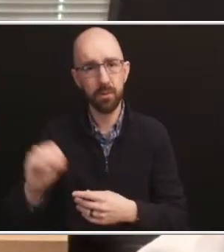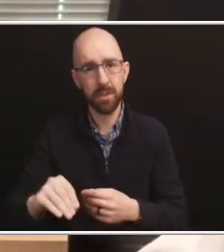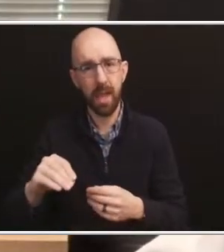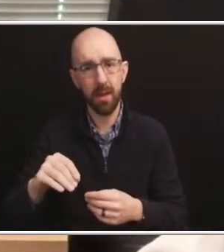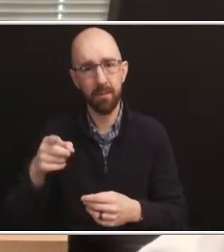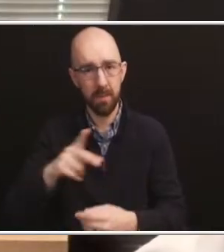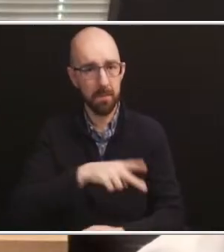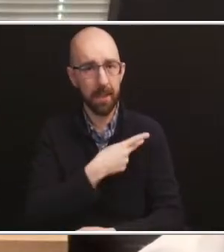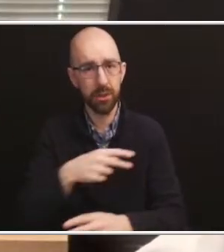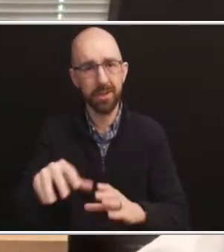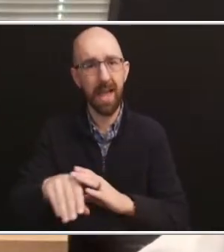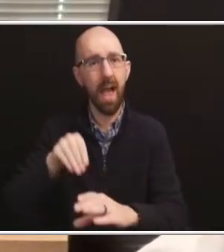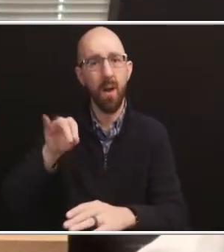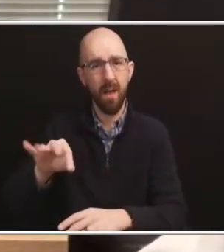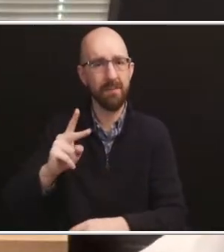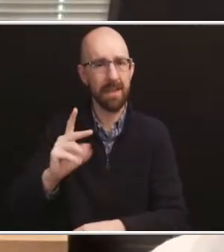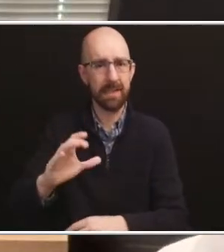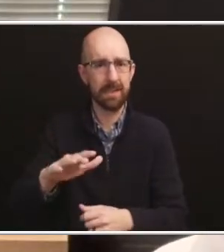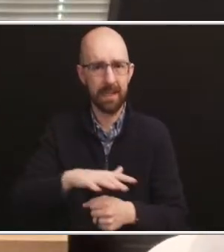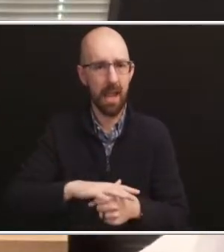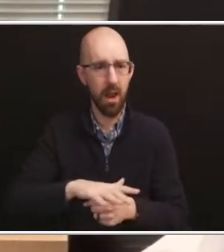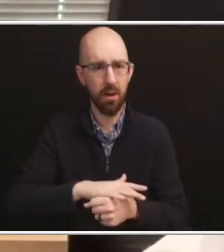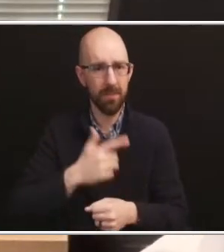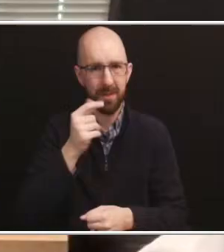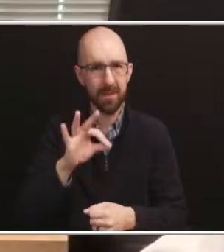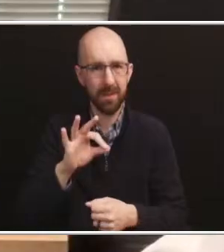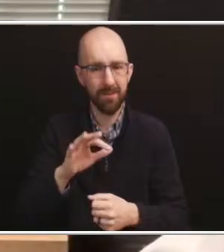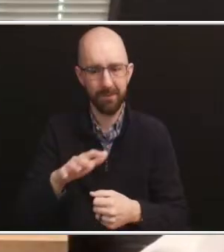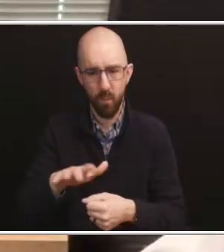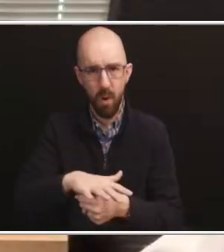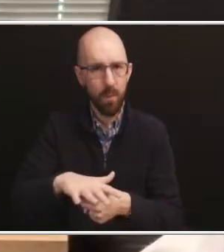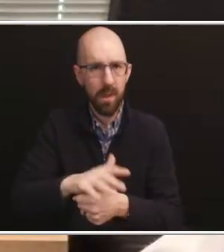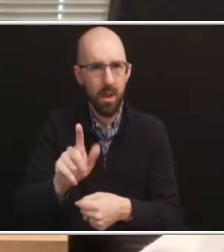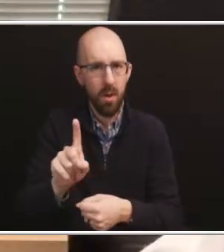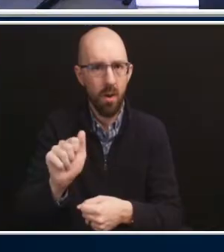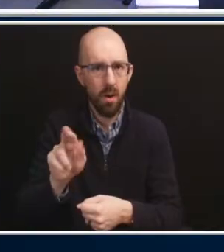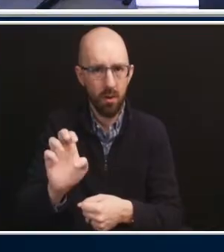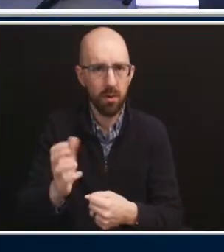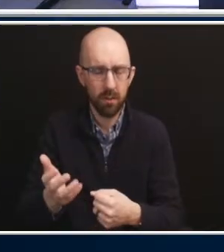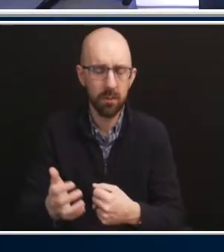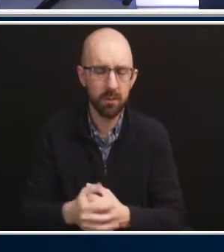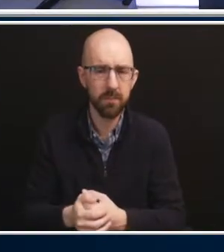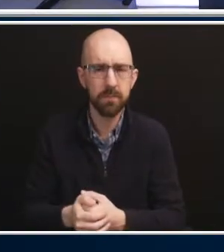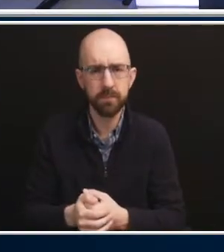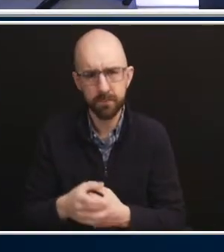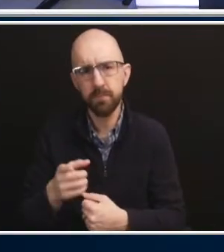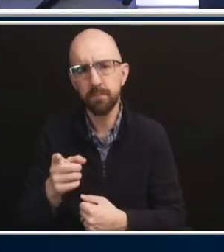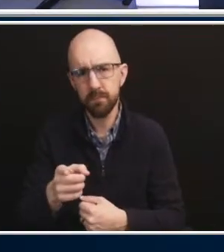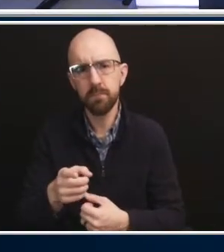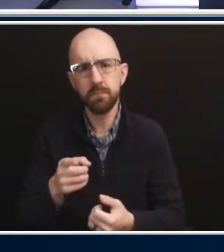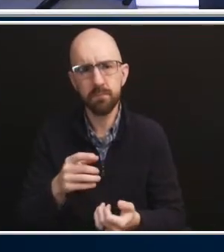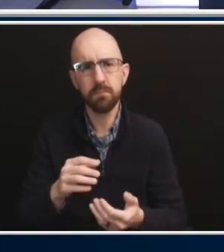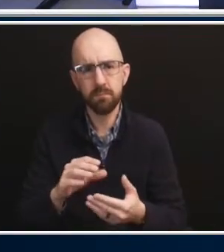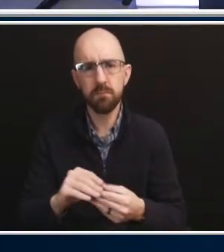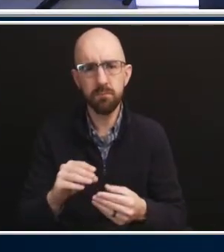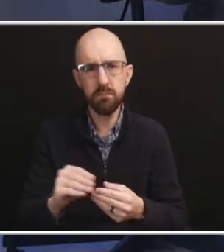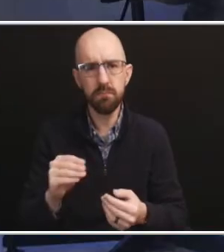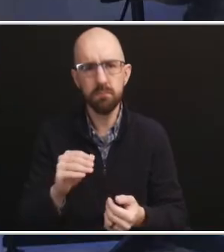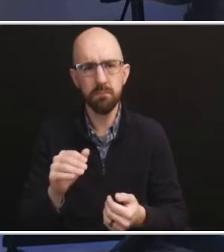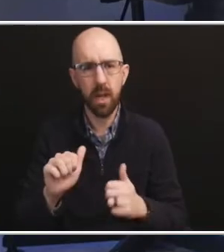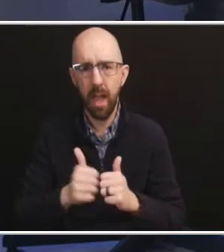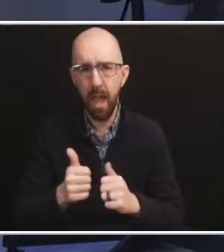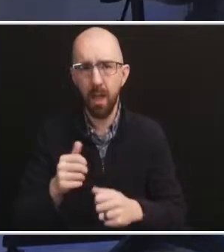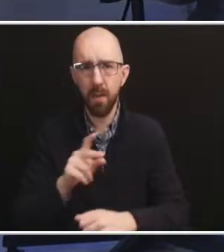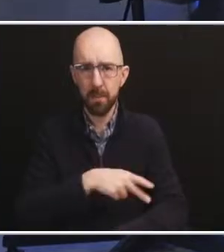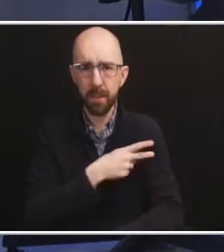City area. So very common. And I think just because of our geographic location. Sure. Dr. Taylor, same question. How often do we get liver patients with advanced liver disease,